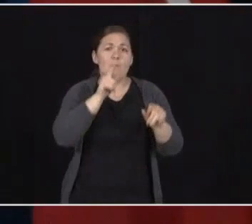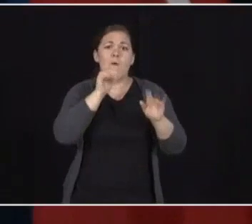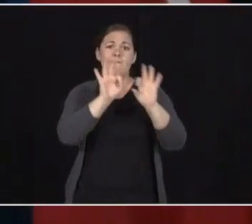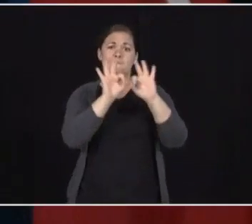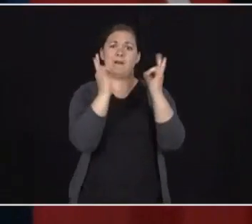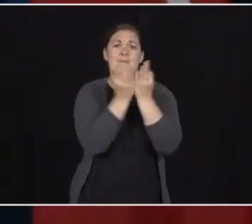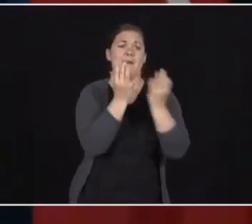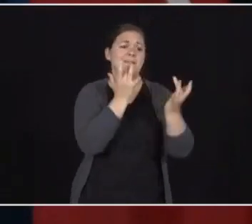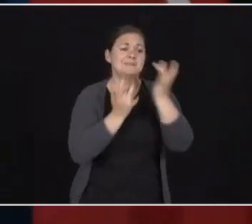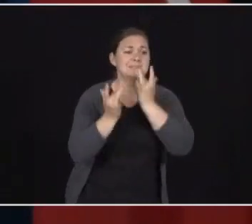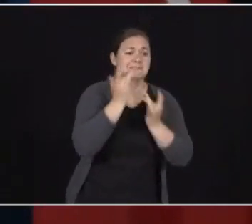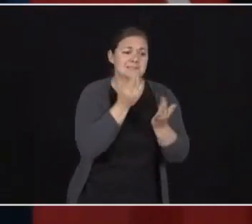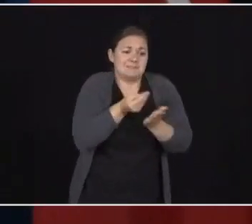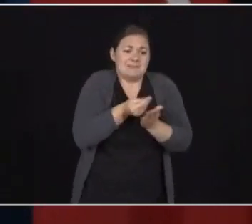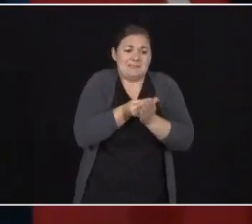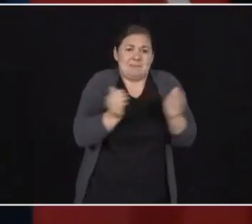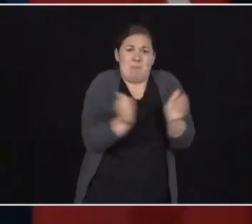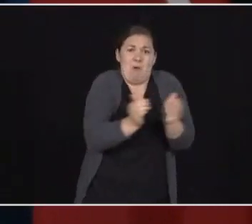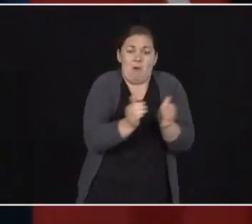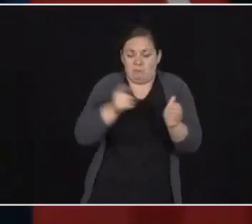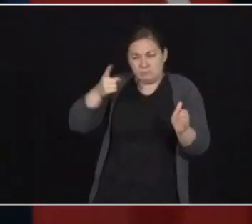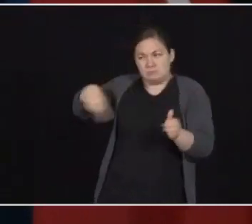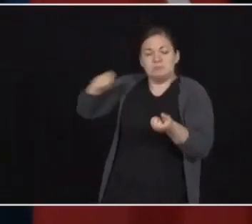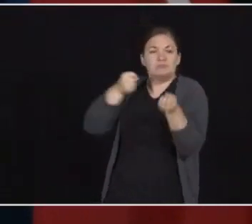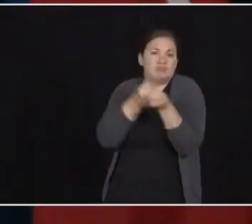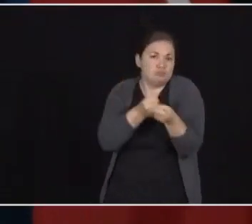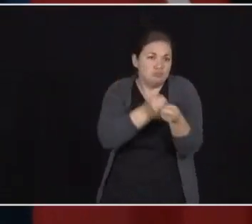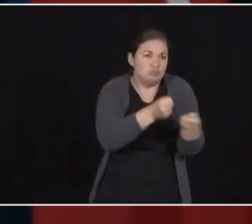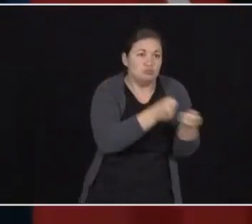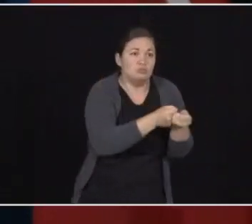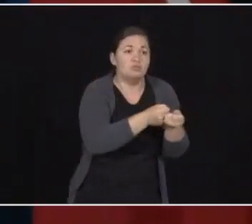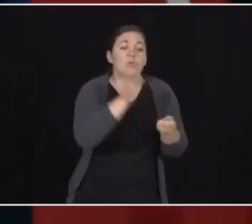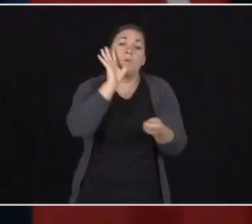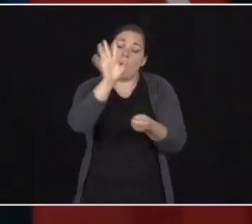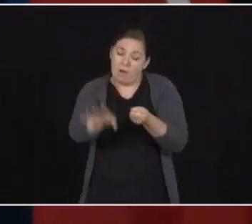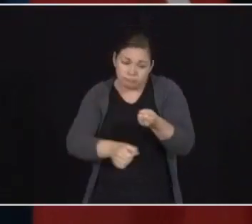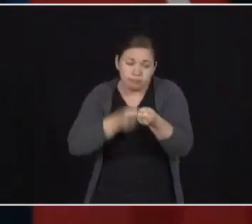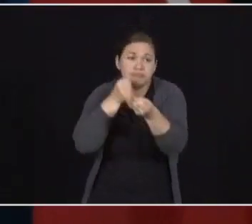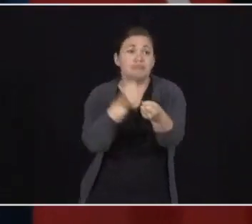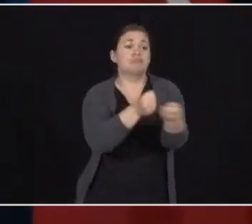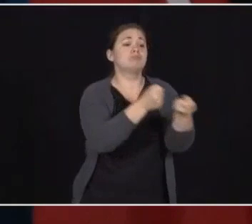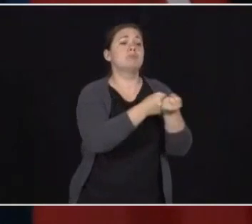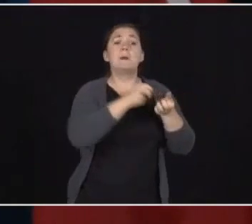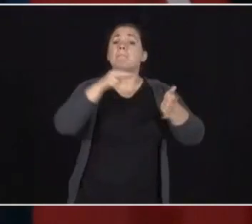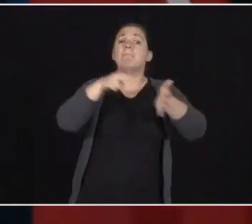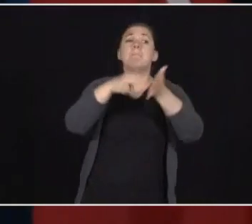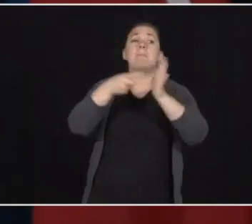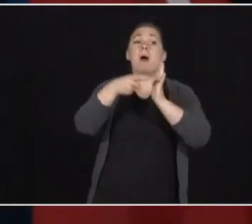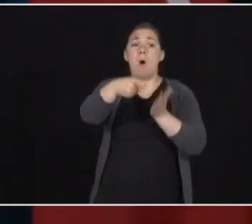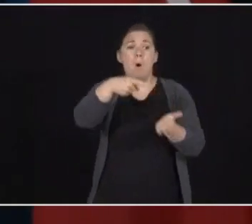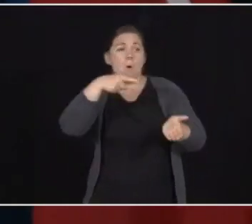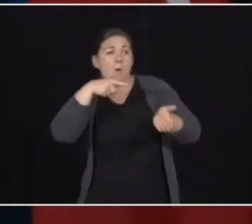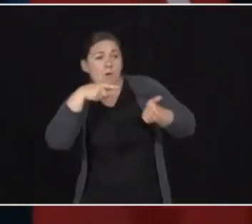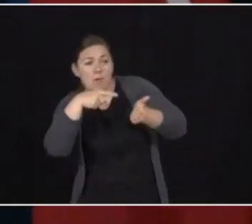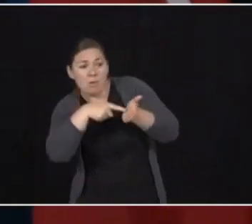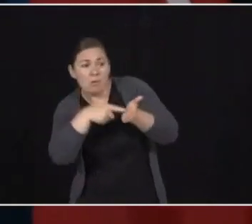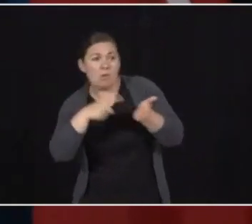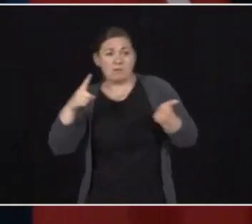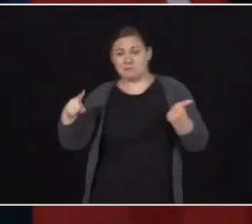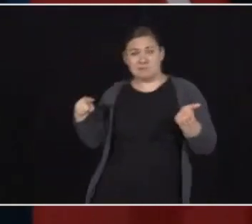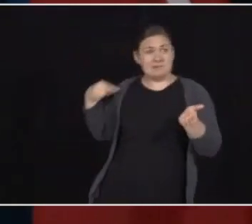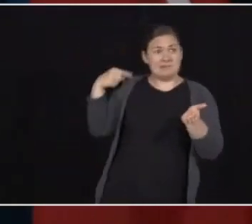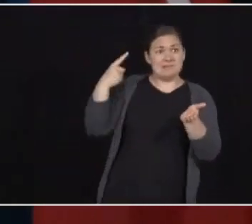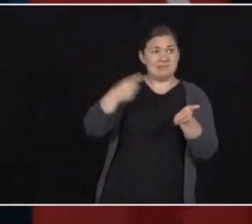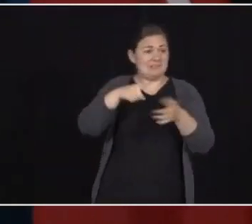will provide a one-time payments to cover electricity debts incurred during the COVID-19